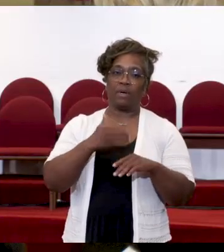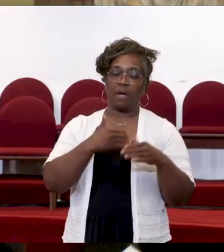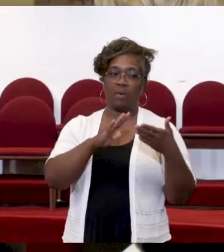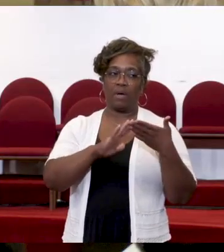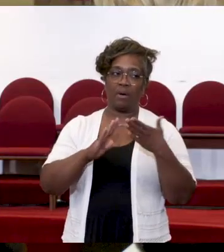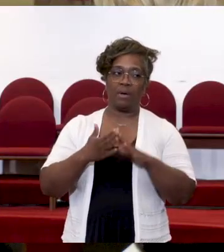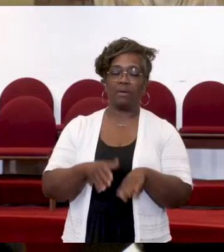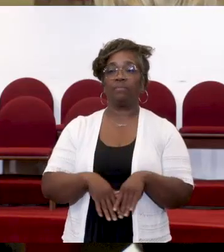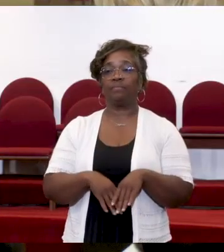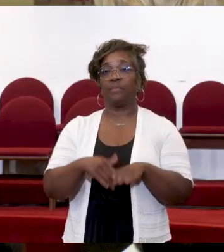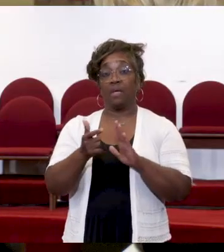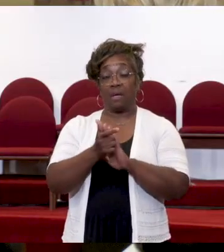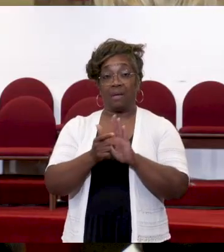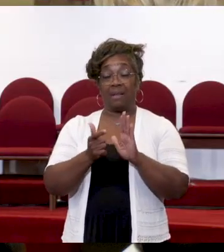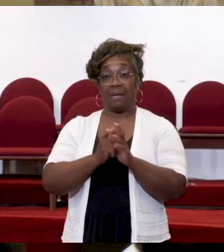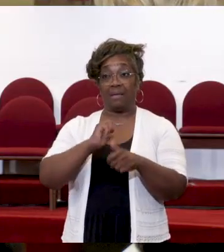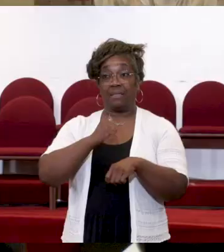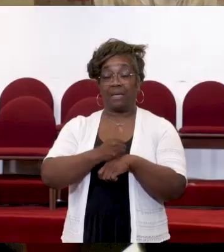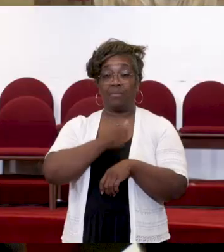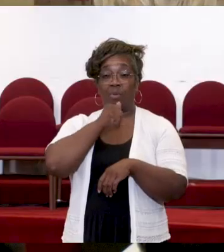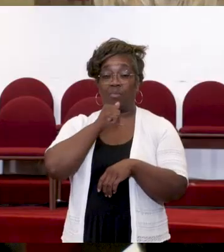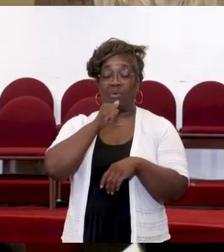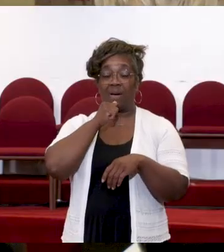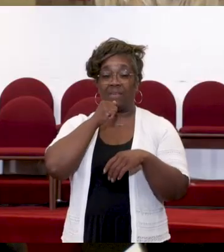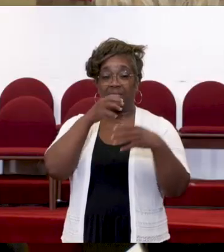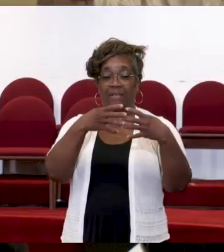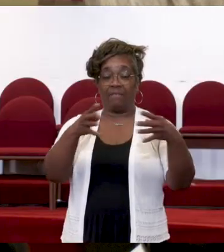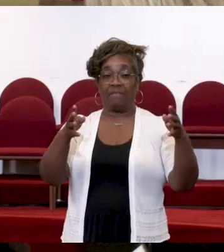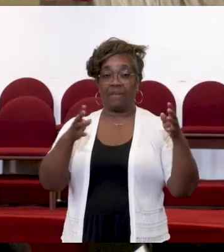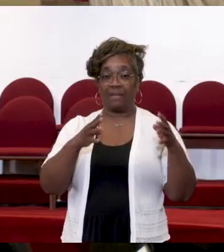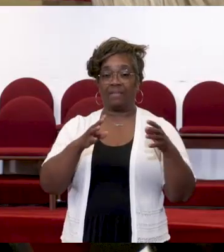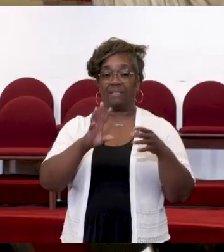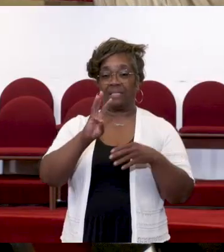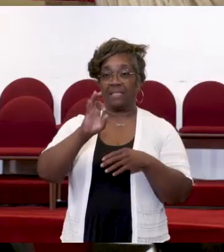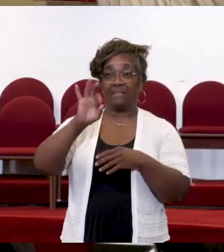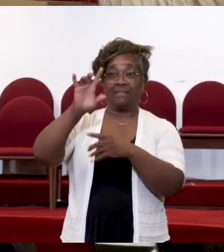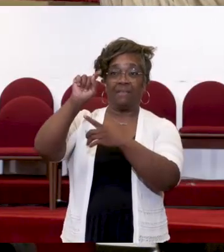put up a privacy fence 6 feet tall in front of your house,